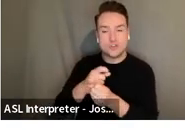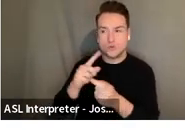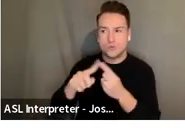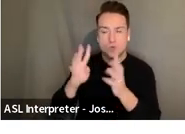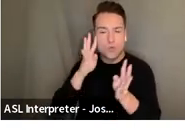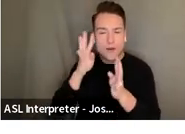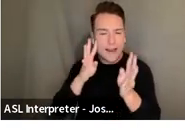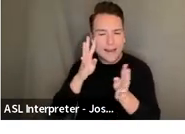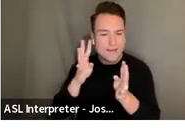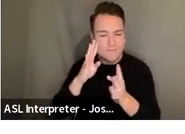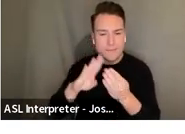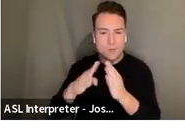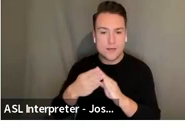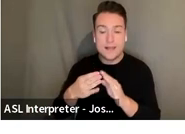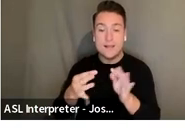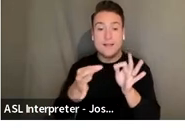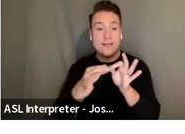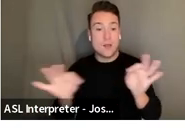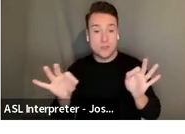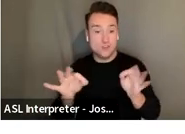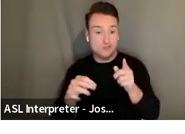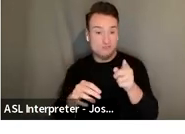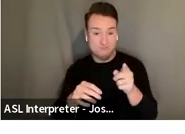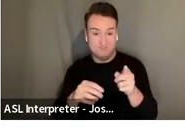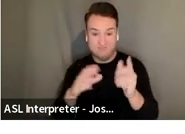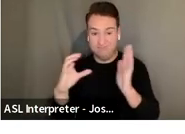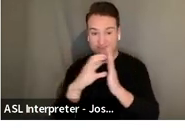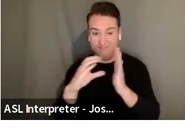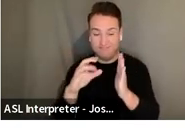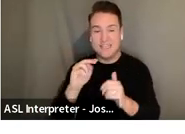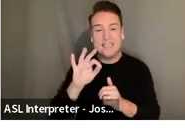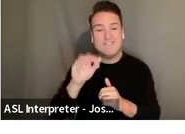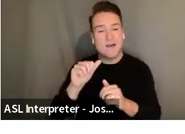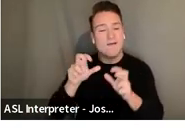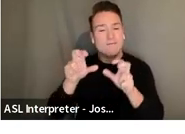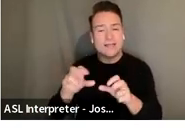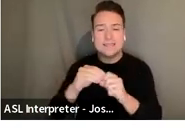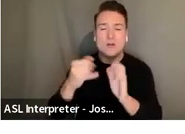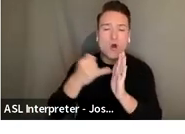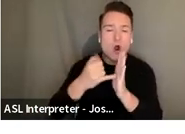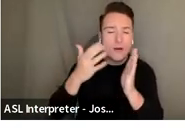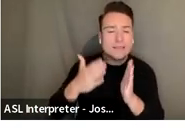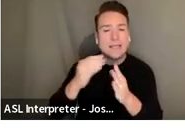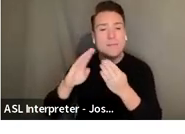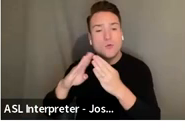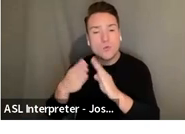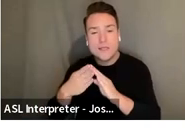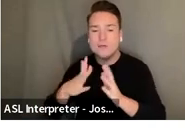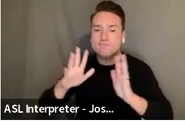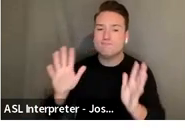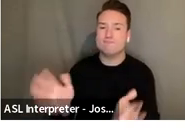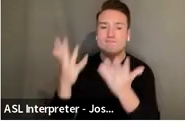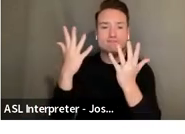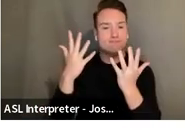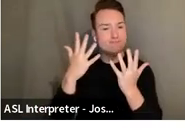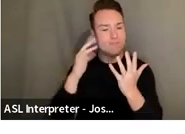language from our website is NEPA invests in artists and communities and fosters equitable access to the arts, enriching the cultural